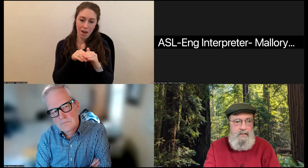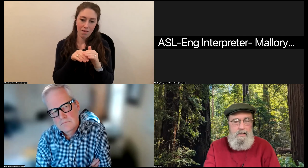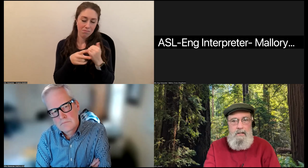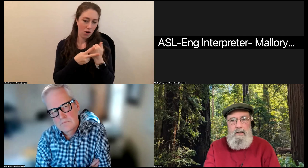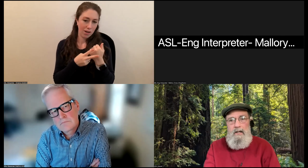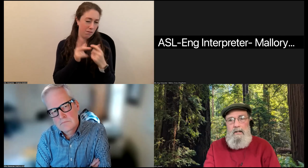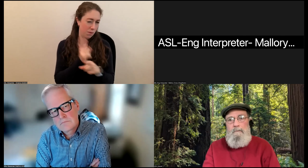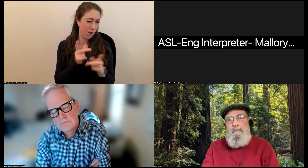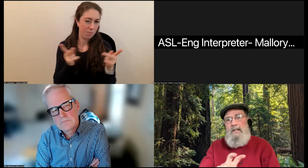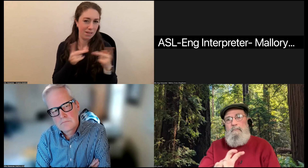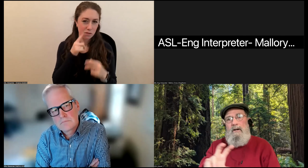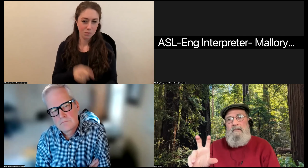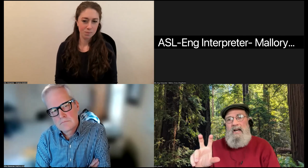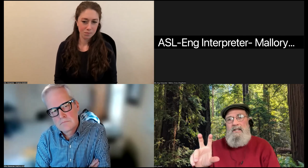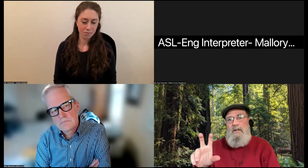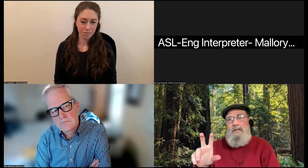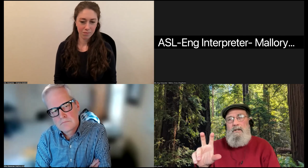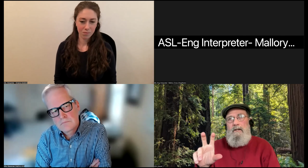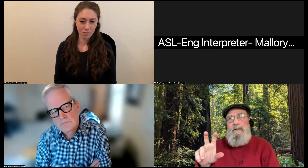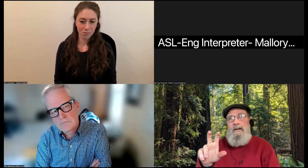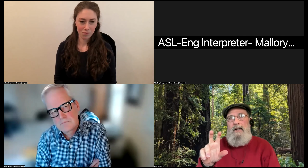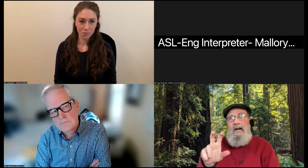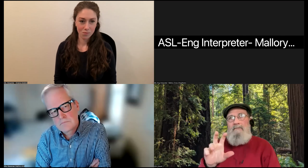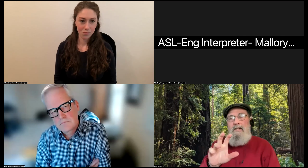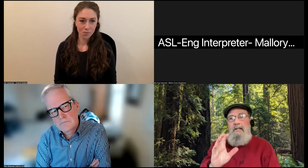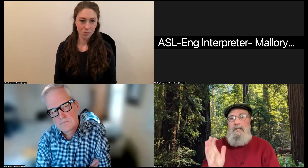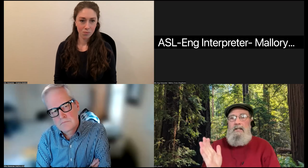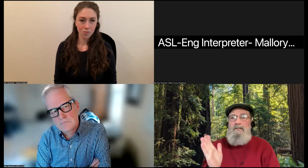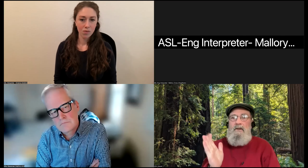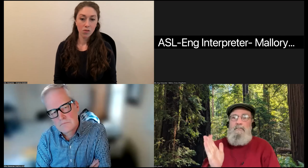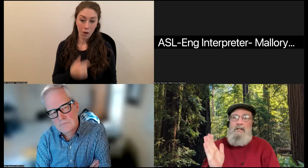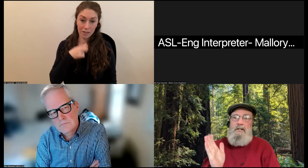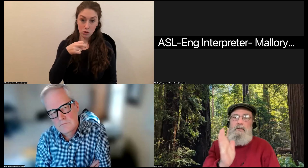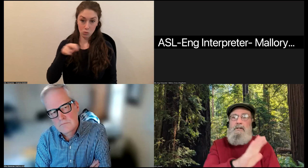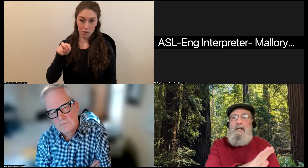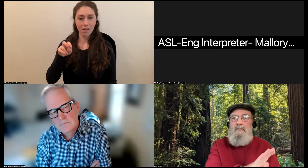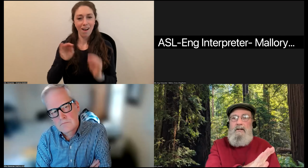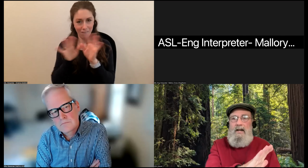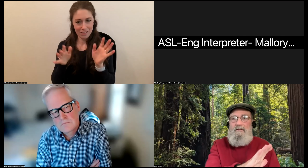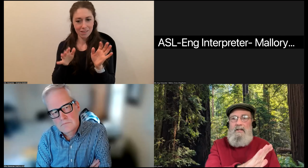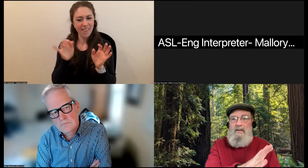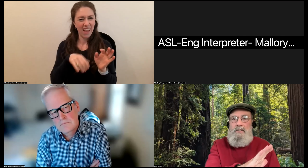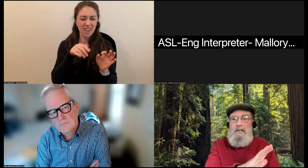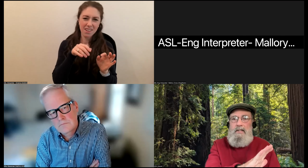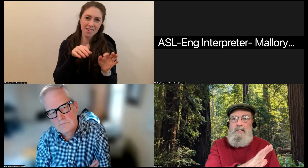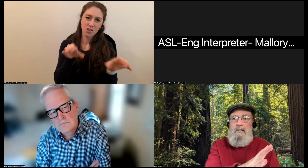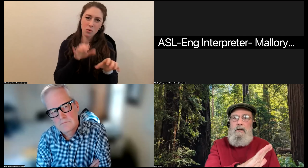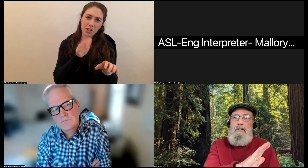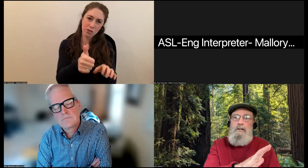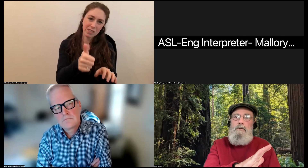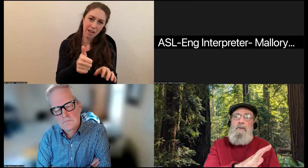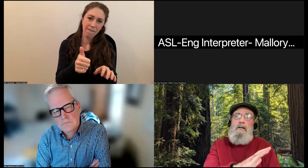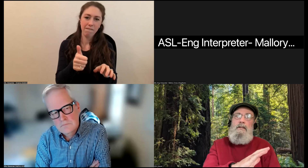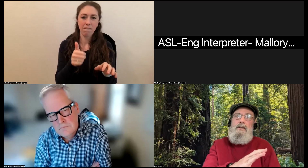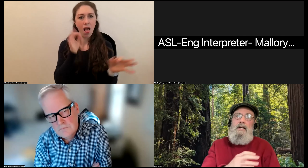appropriate place. As part of that switch, I obviously changed from this do-it-yourself archiving, evangelizing,